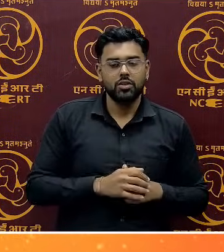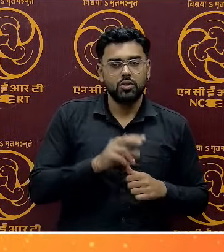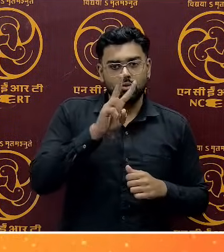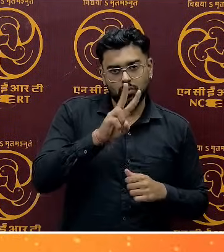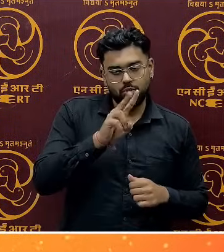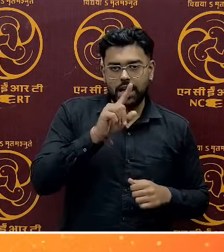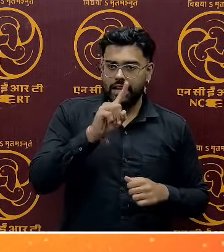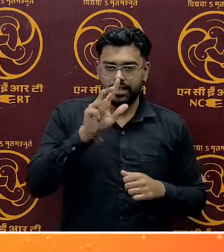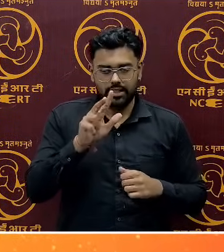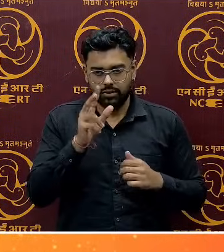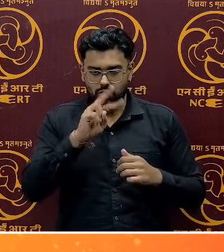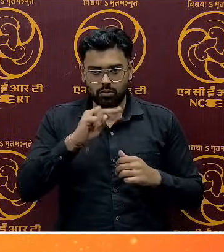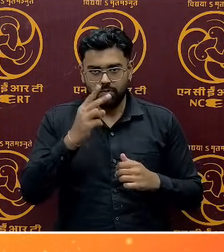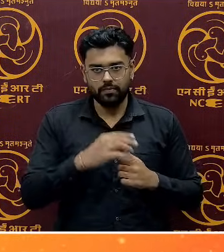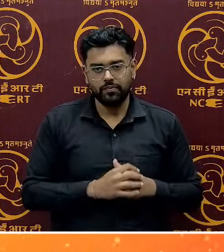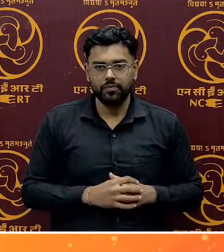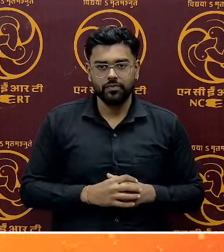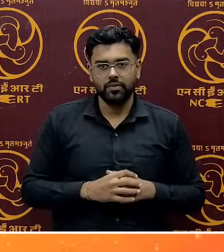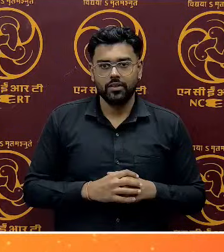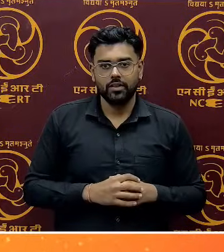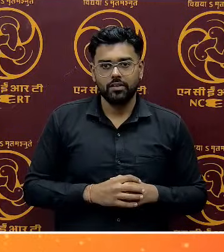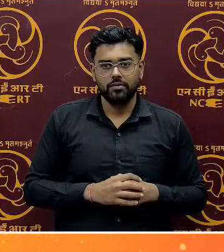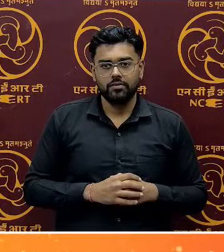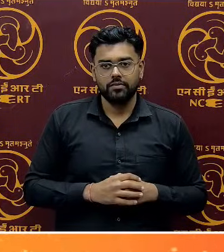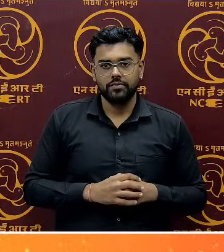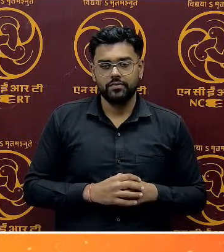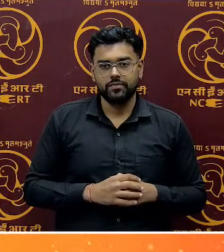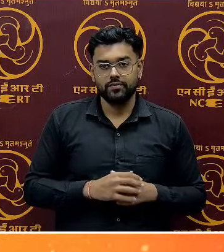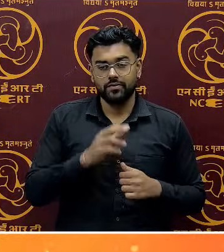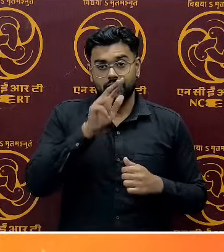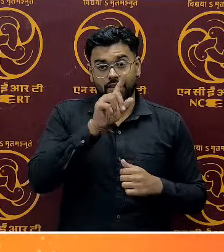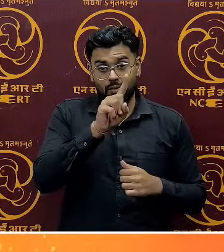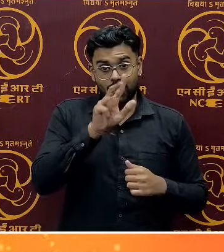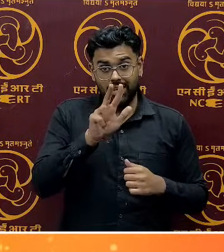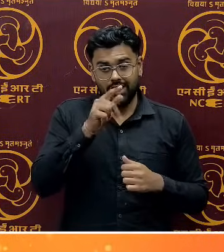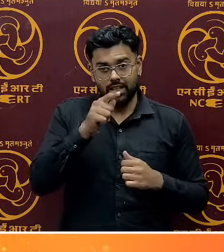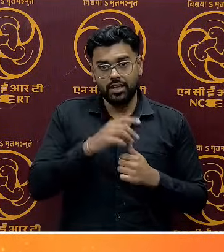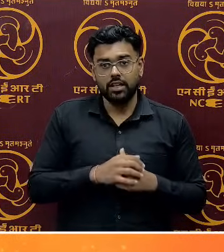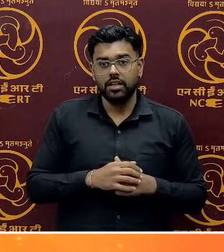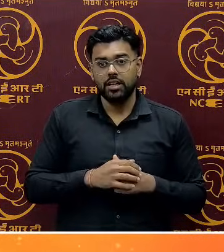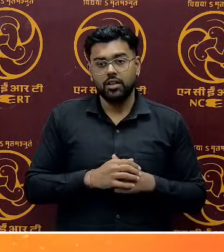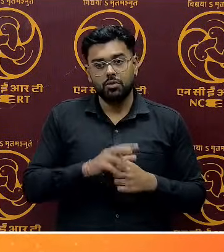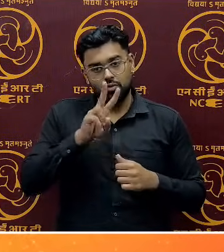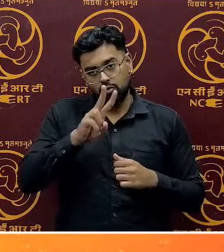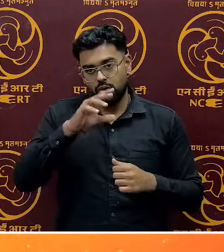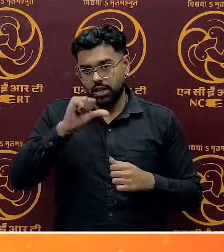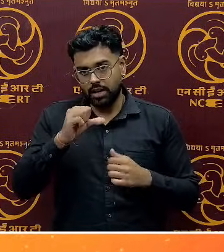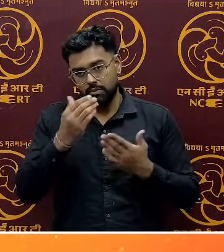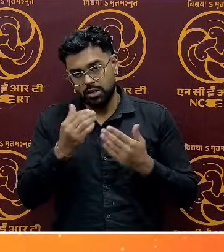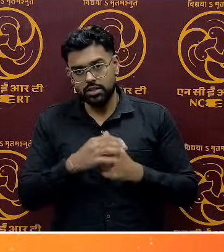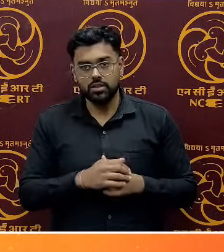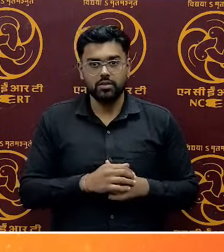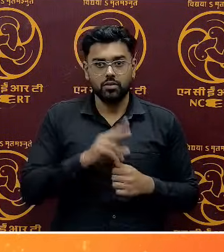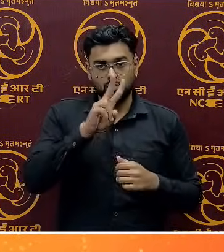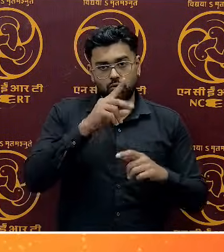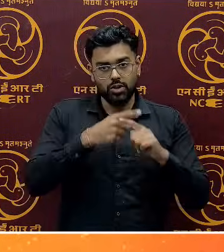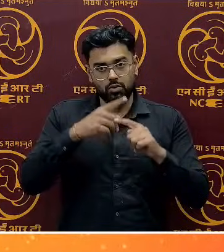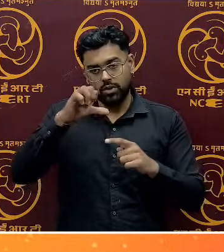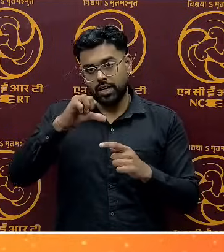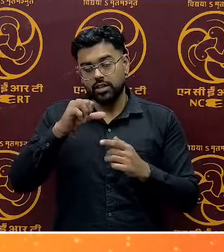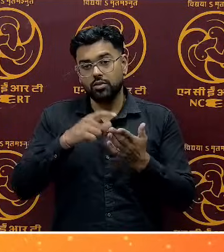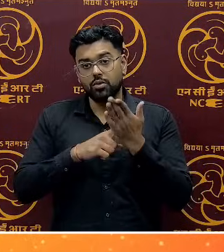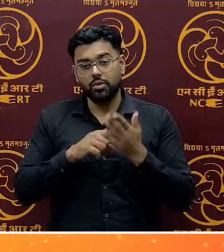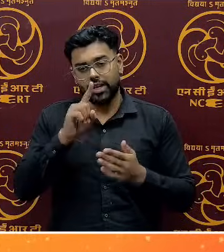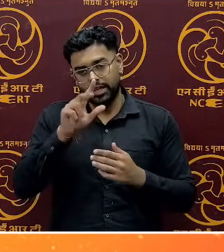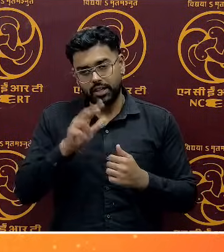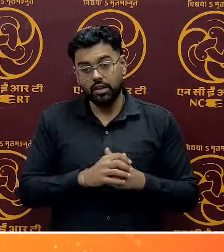2 and 18. 18 2s are 36. 18 can be factorized as 2 and 9. Yes. 2 into 9 is 18. How 9